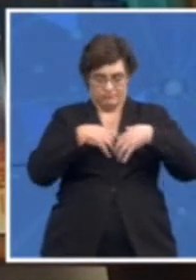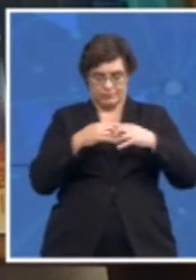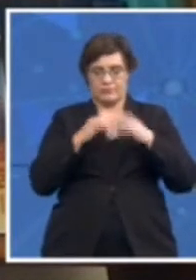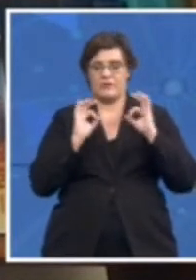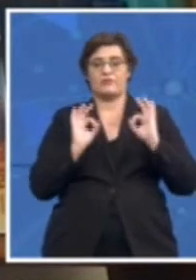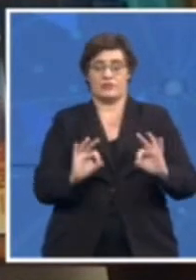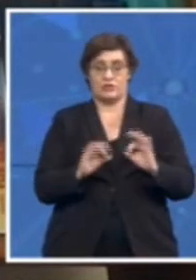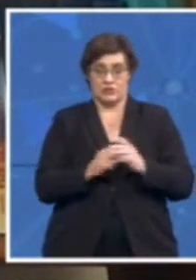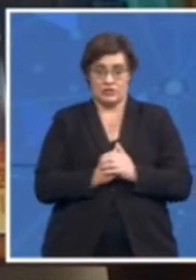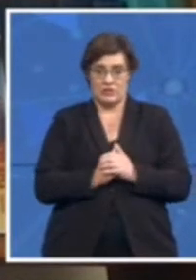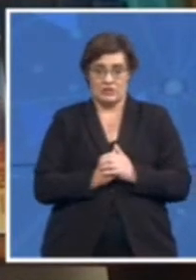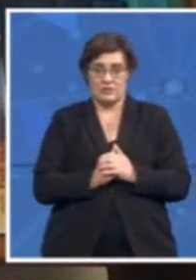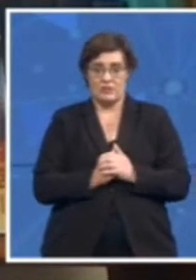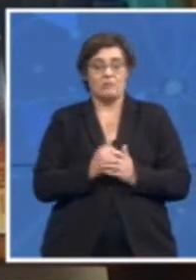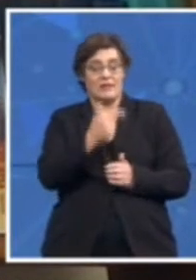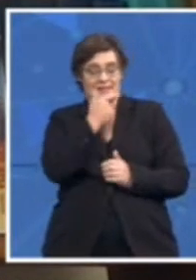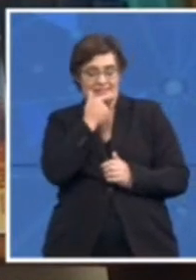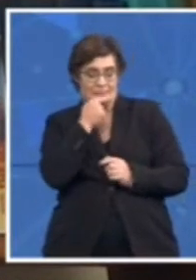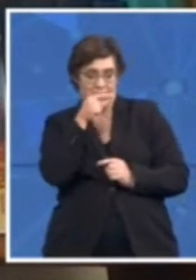company operates